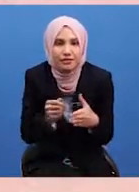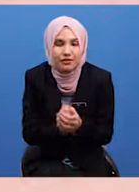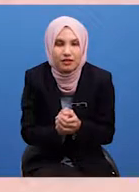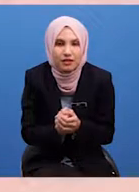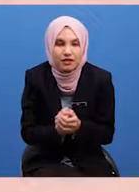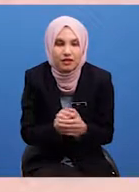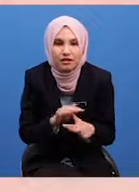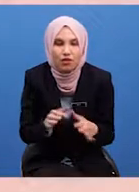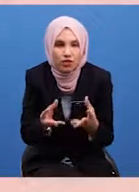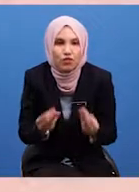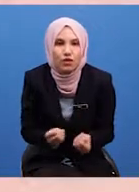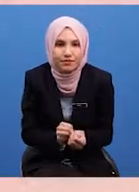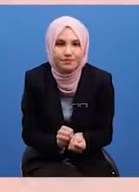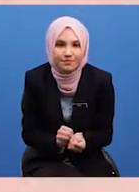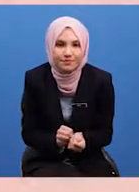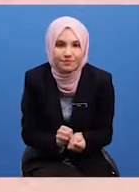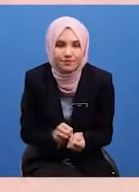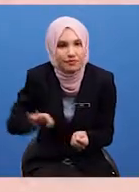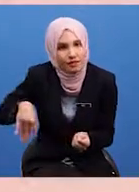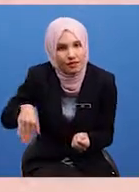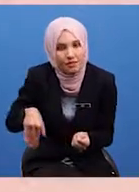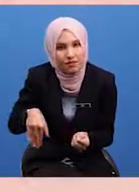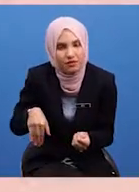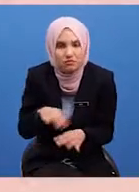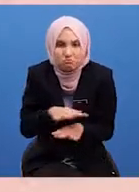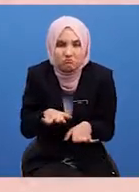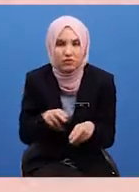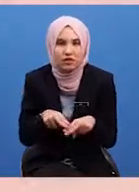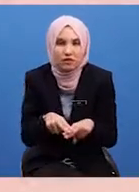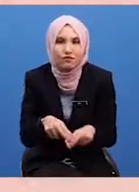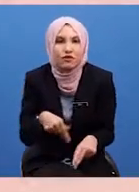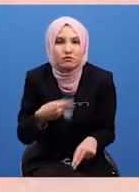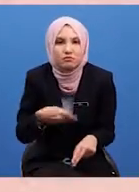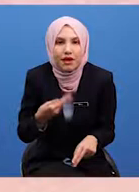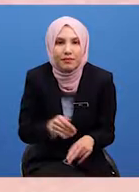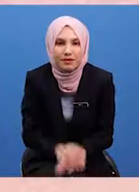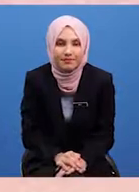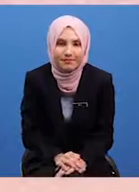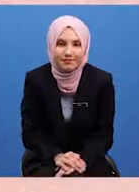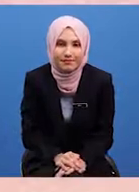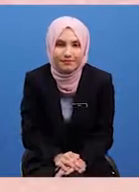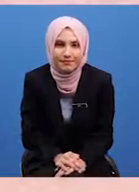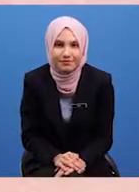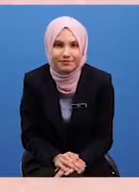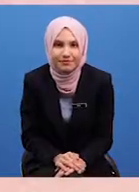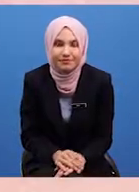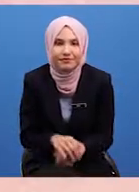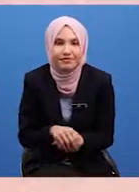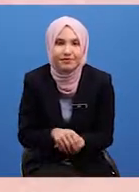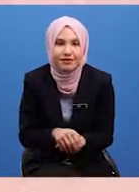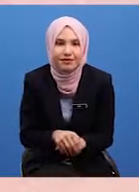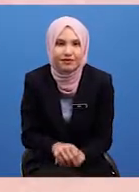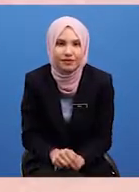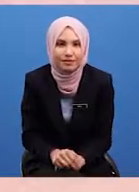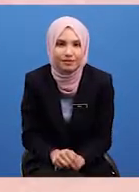what she wants, yet she does not feel good about it. In fact, she starts to doubt her own